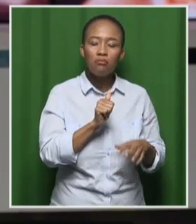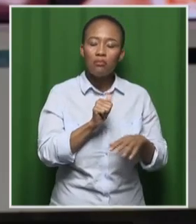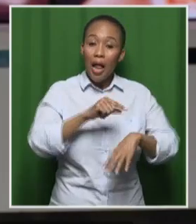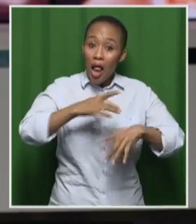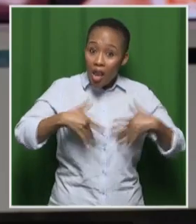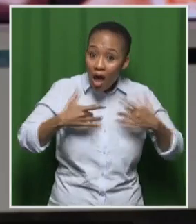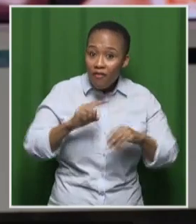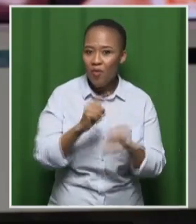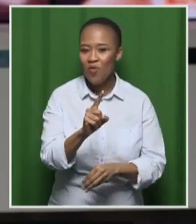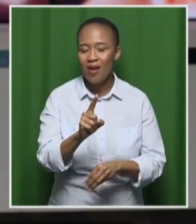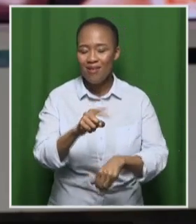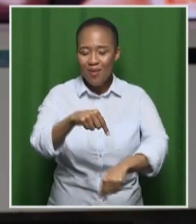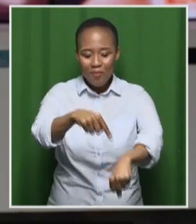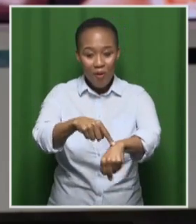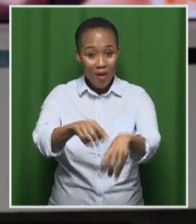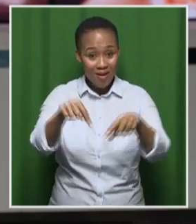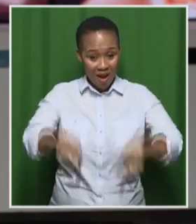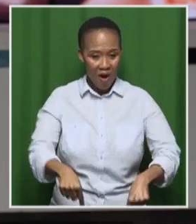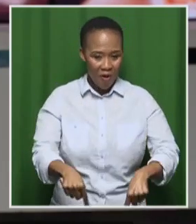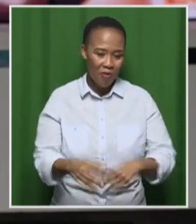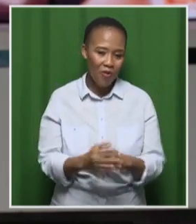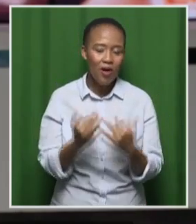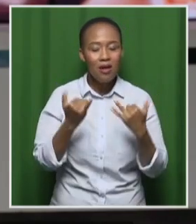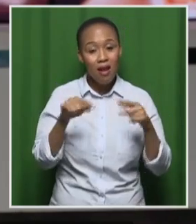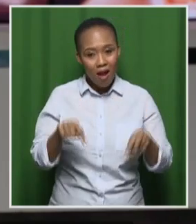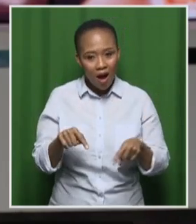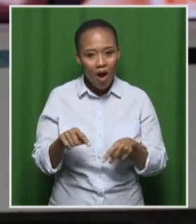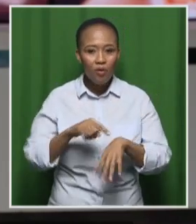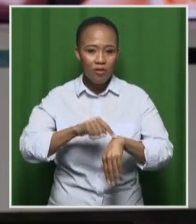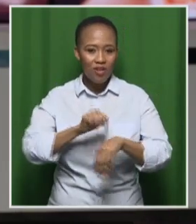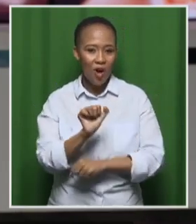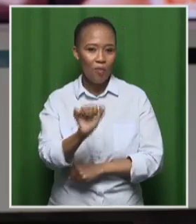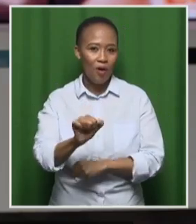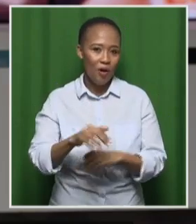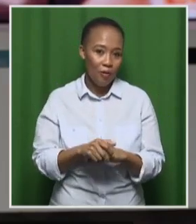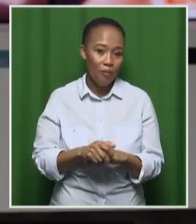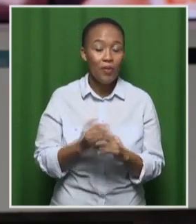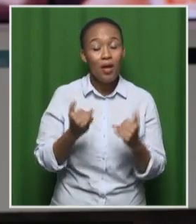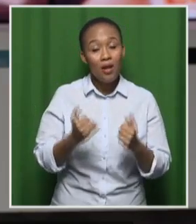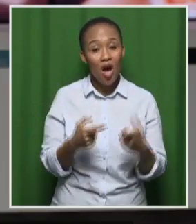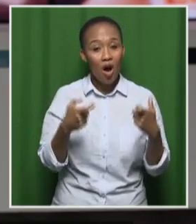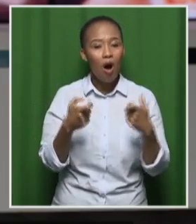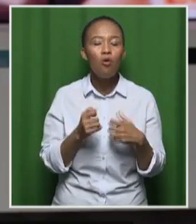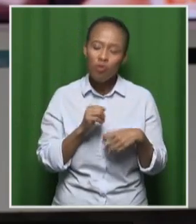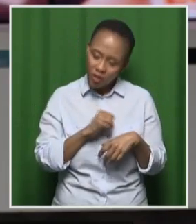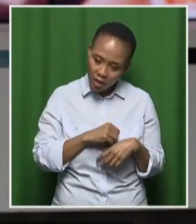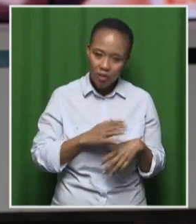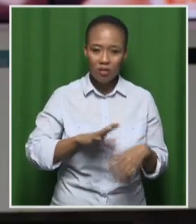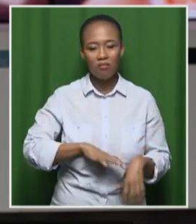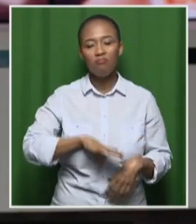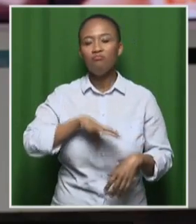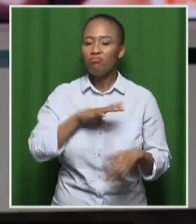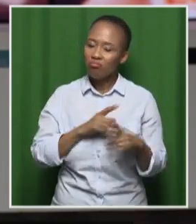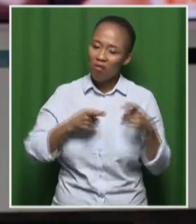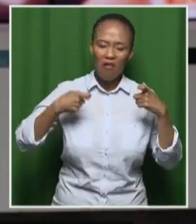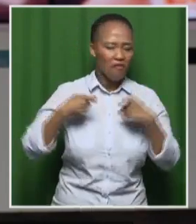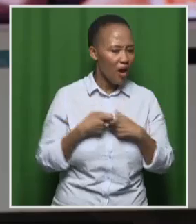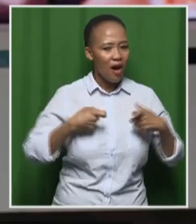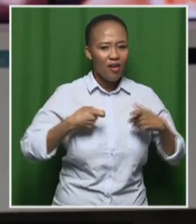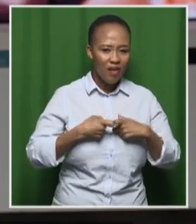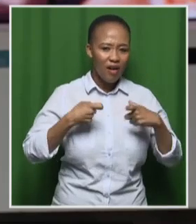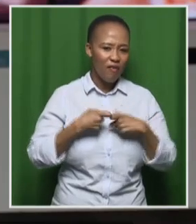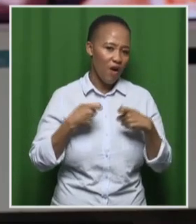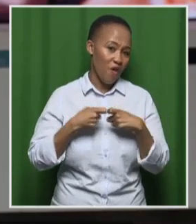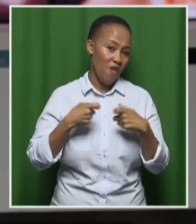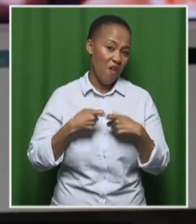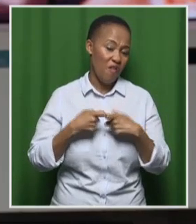and this is your moment to go become 2-time champion of the world. And that fired him up. You could see he was fired up. There was no ways we